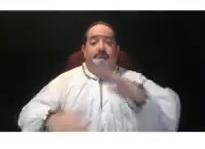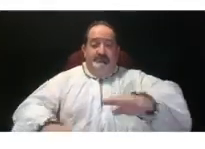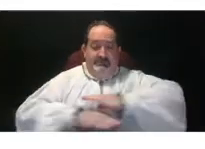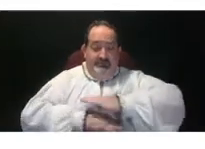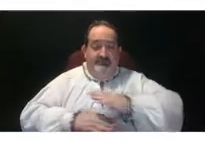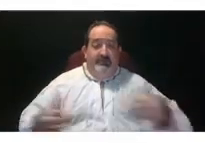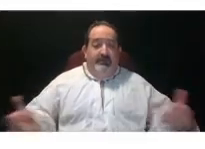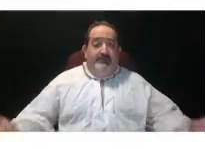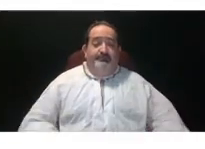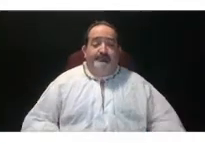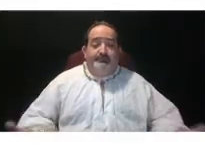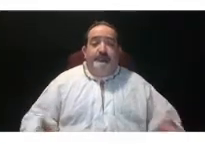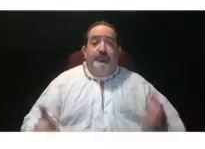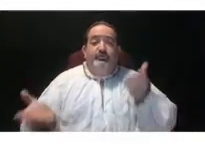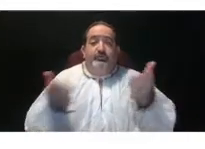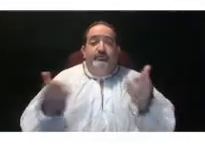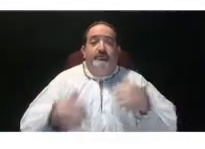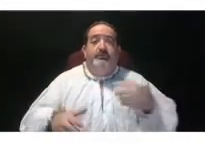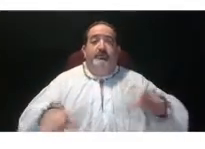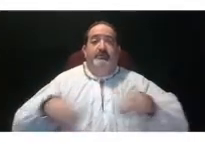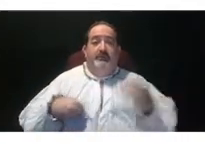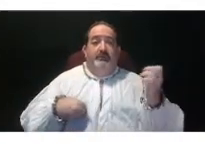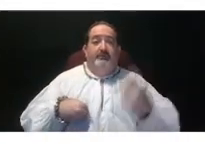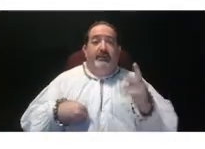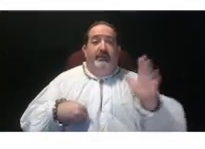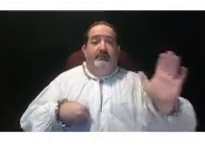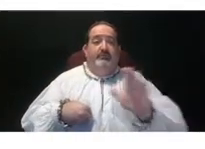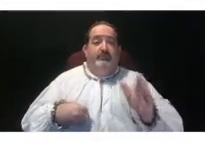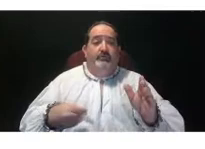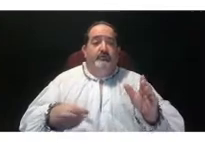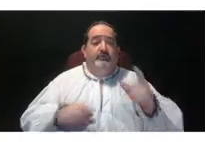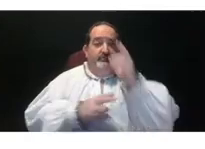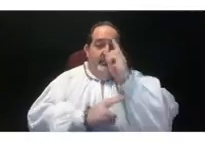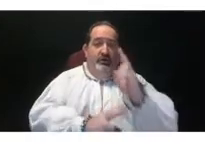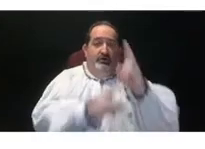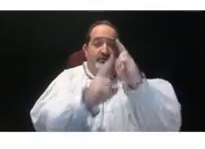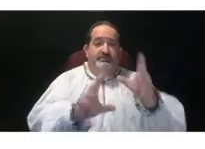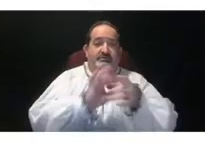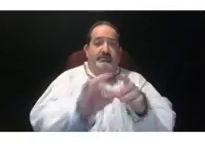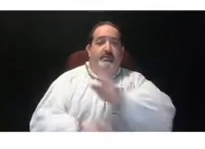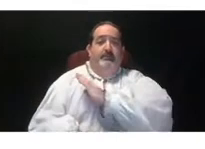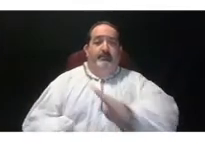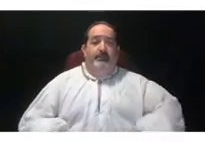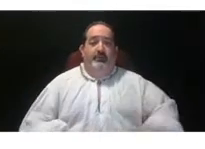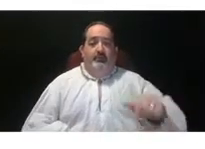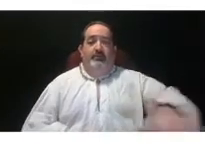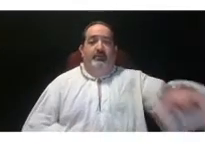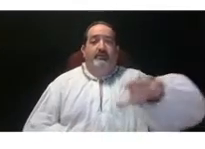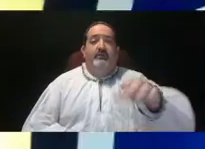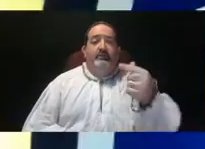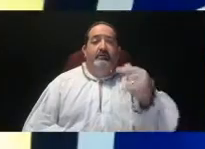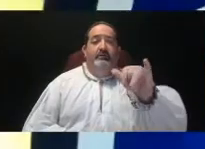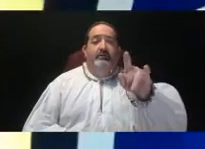service and pray that you will now accept back from us those lands and honors that are the barony of Gyldenholt.